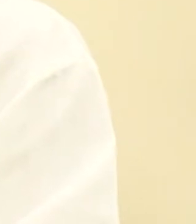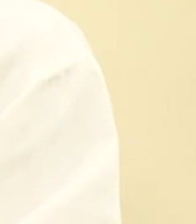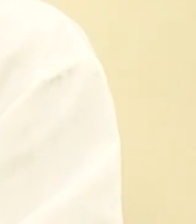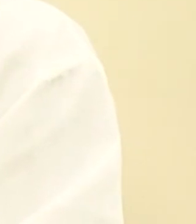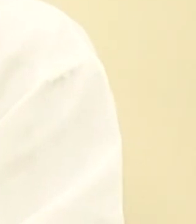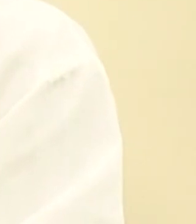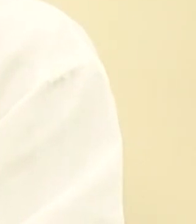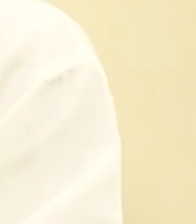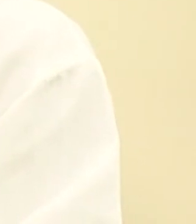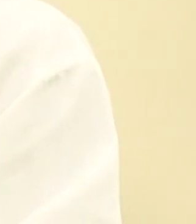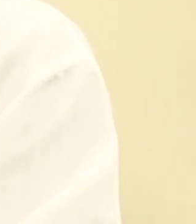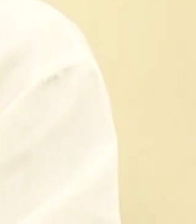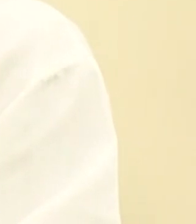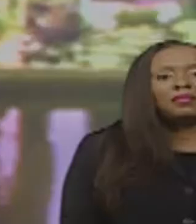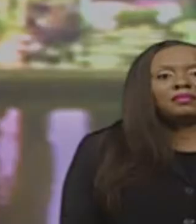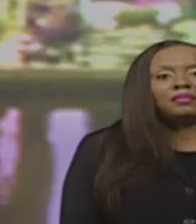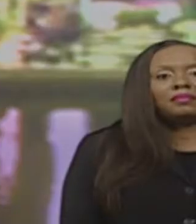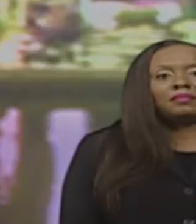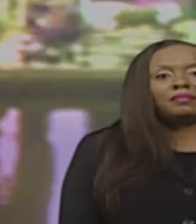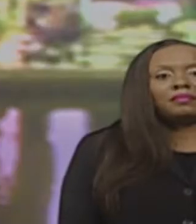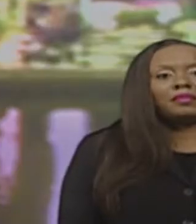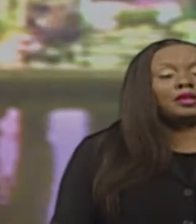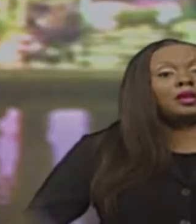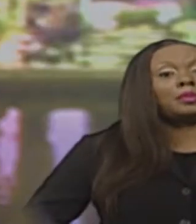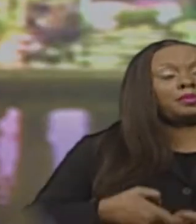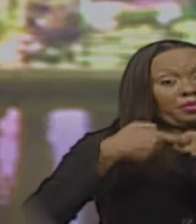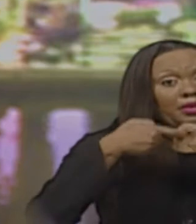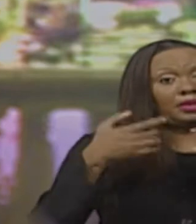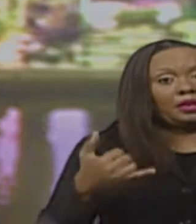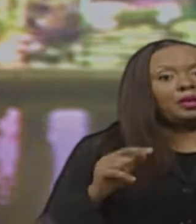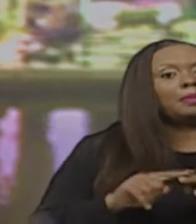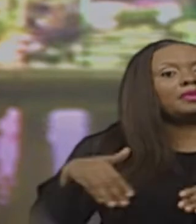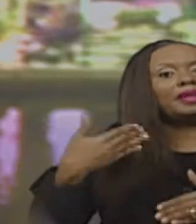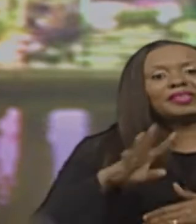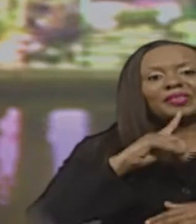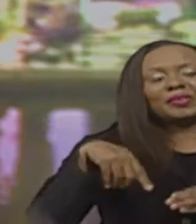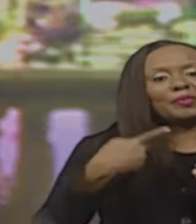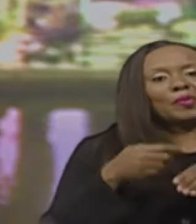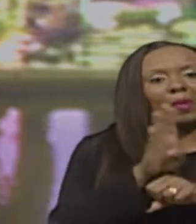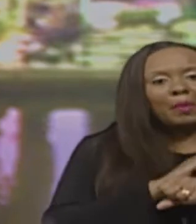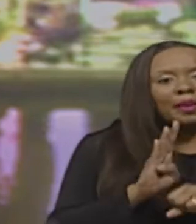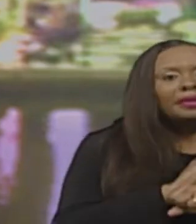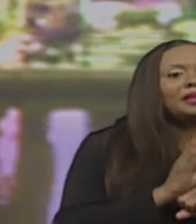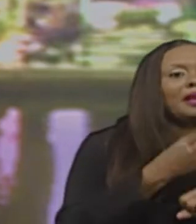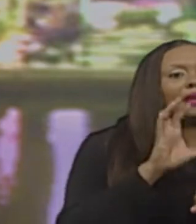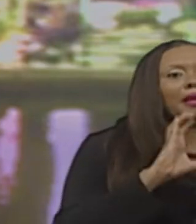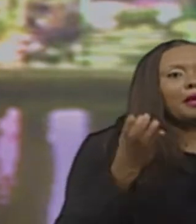by your cooperation. Coming up after the break, big plans for Barbados to be the heart